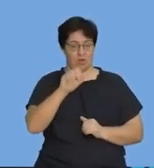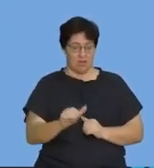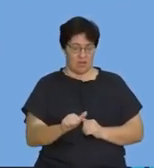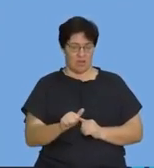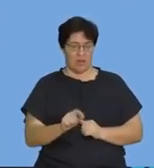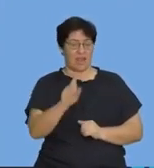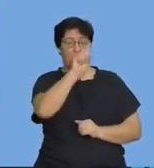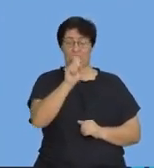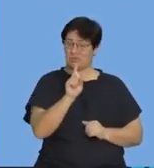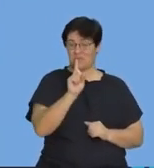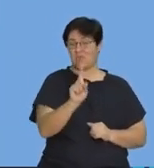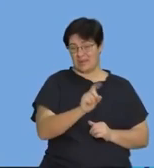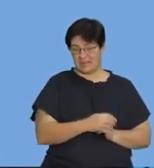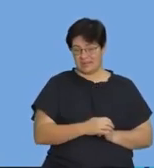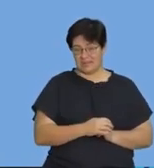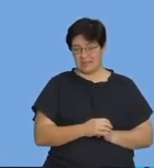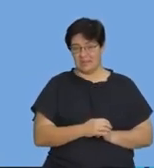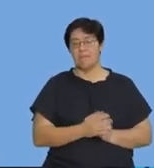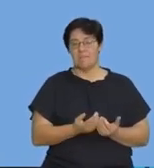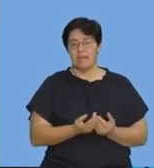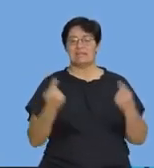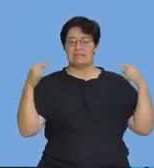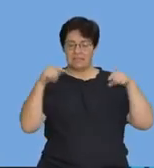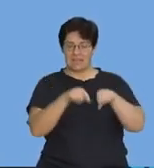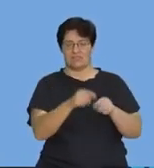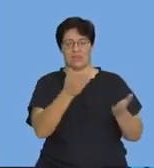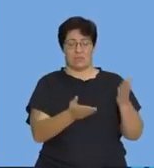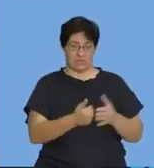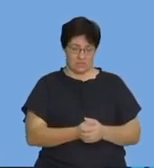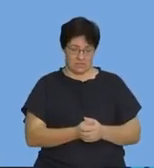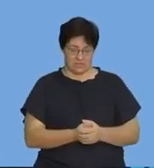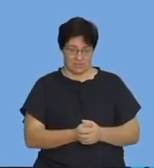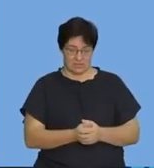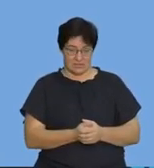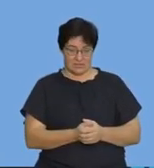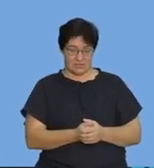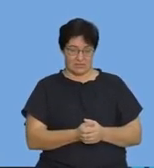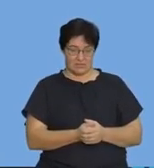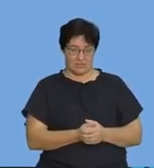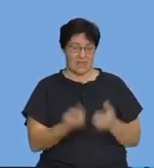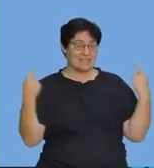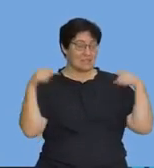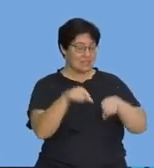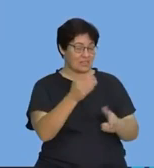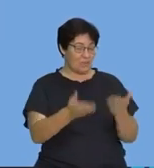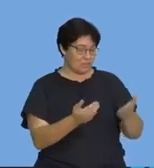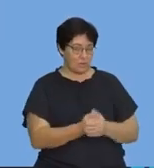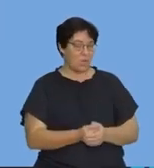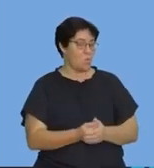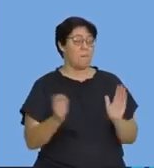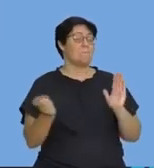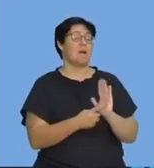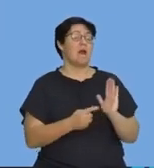1. This is simultaneous equations. Guys, simultaneous equations has a lot of